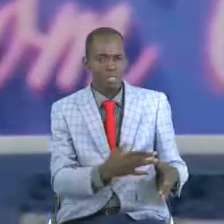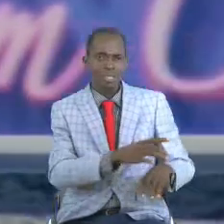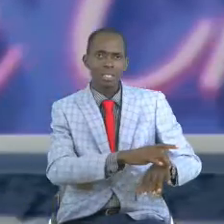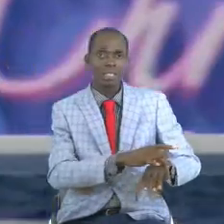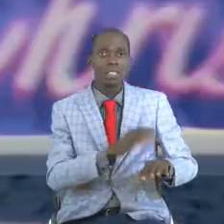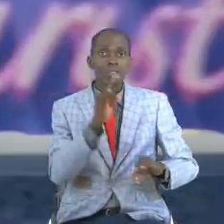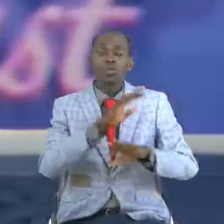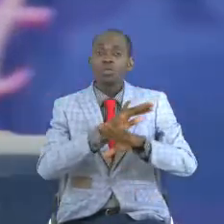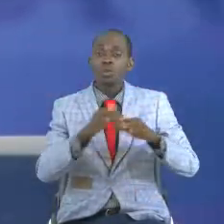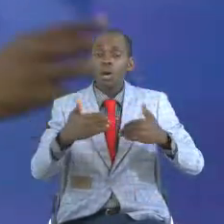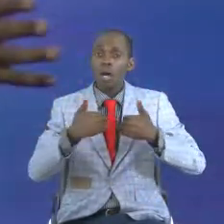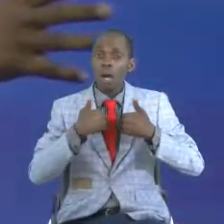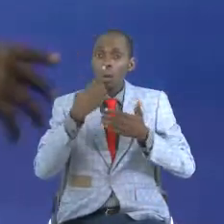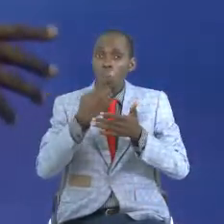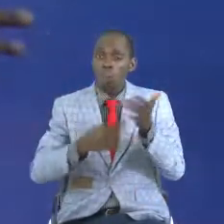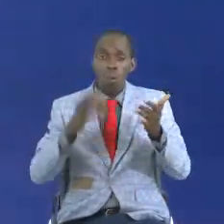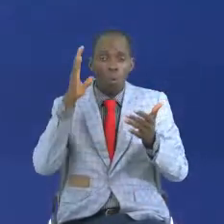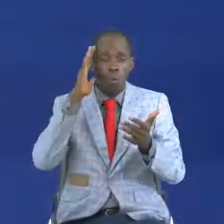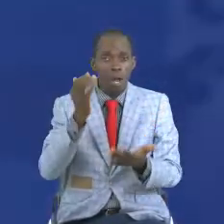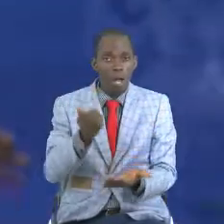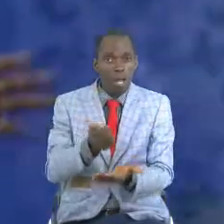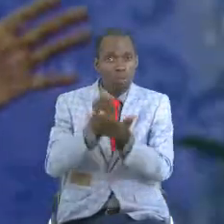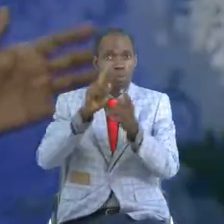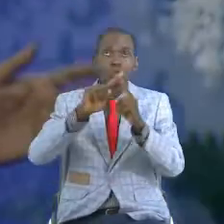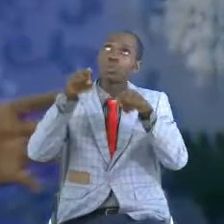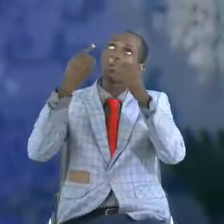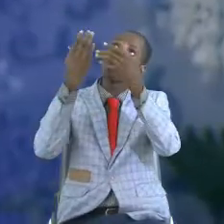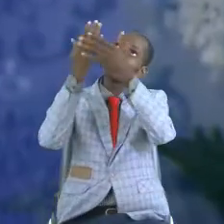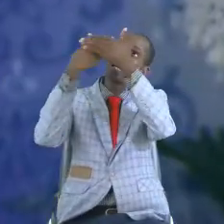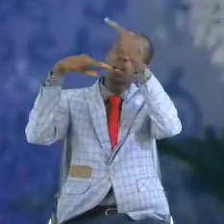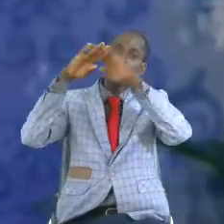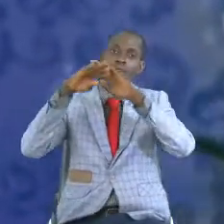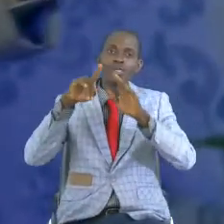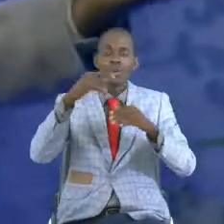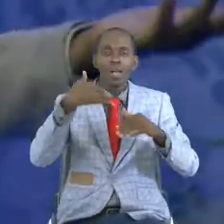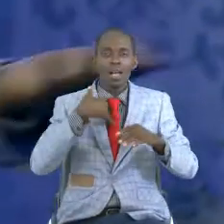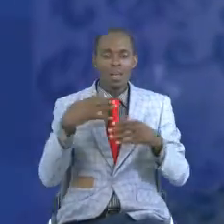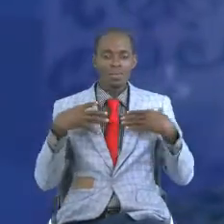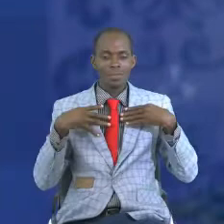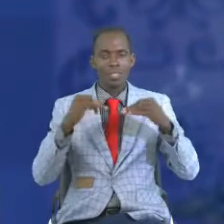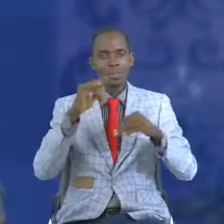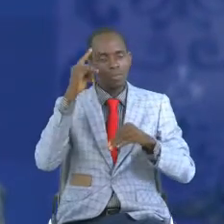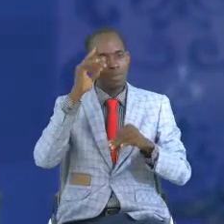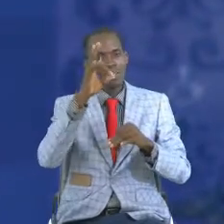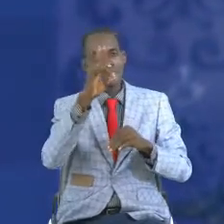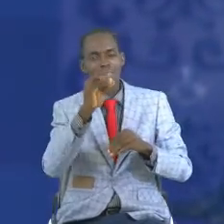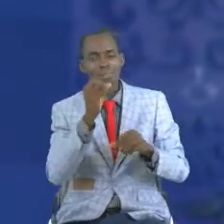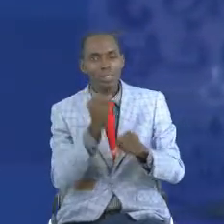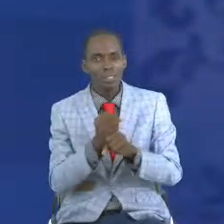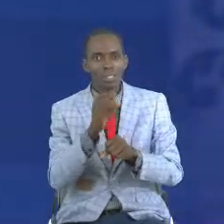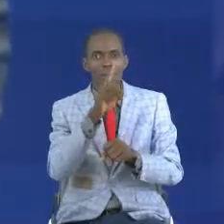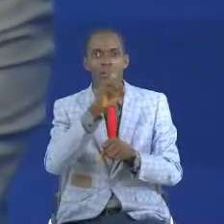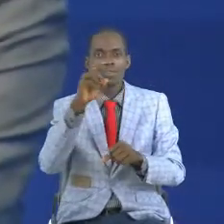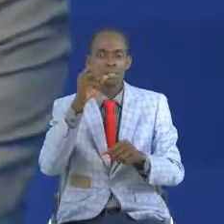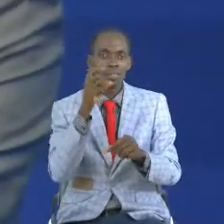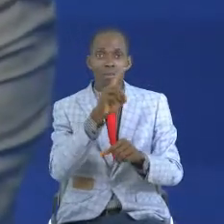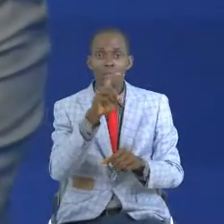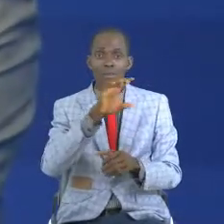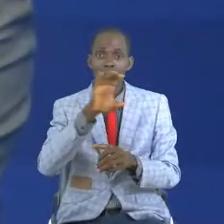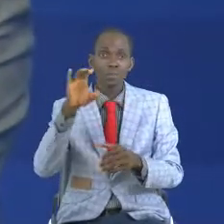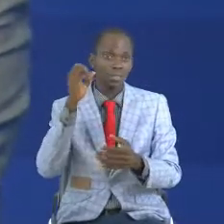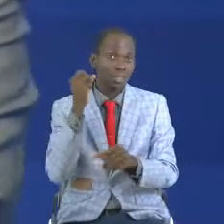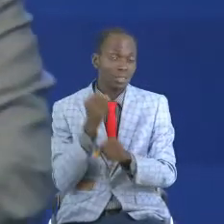take you to heaven, if you get all the healing for 70 years, 80 years, 100 years here, and all